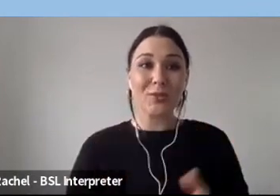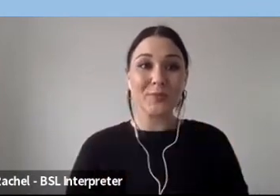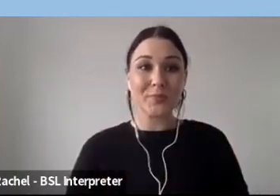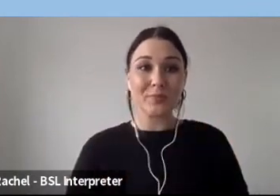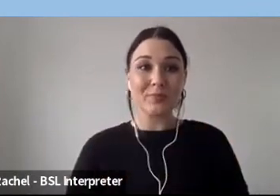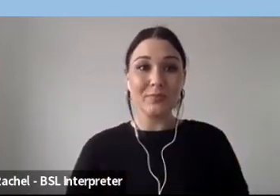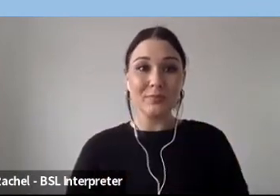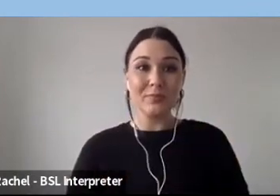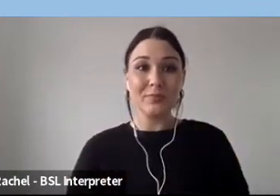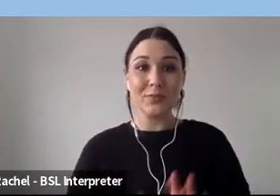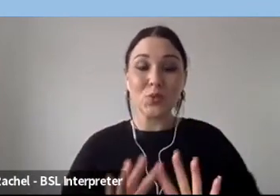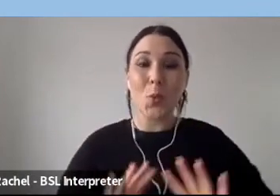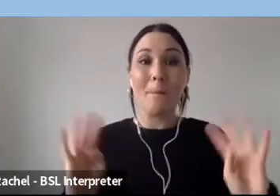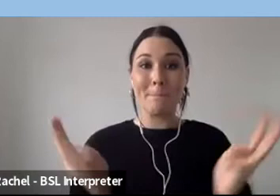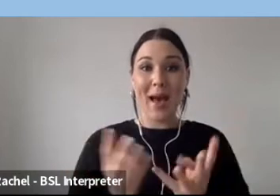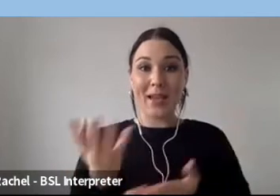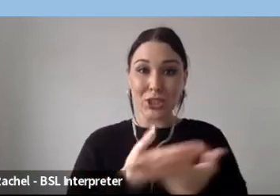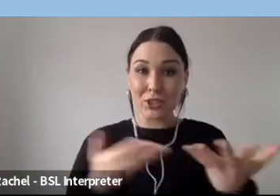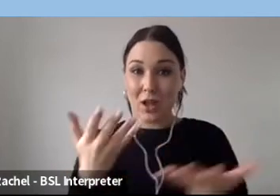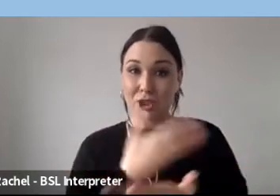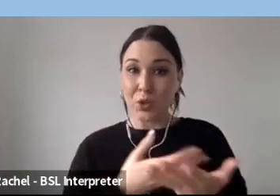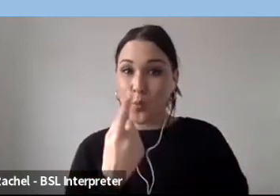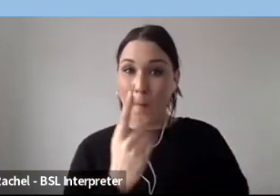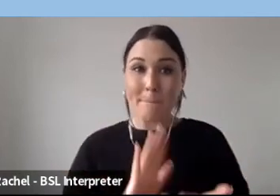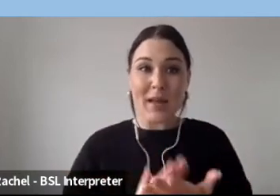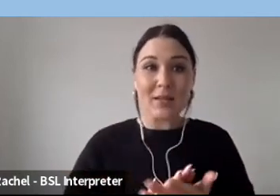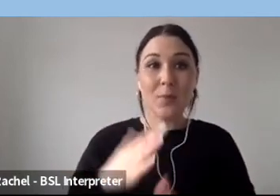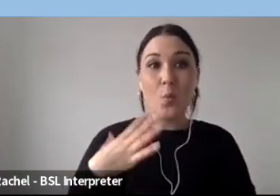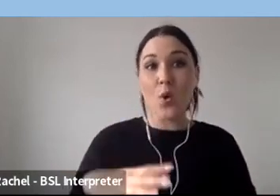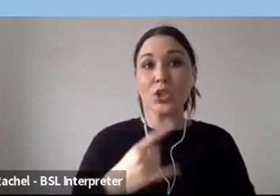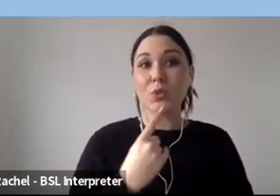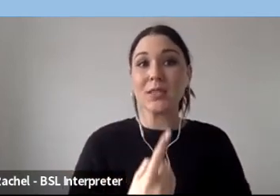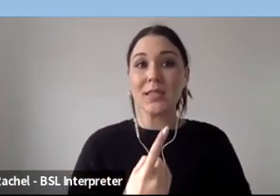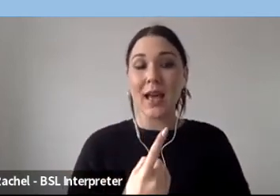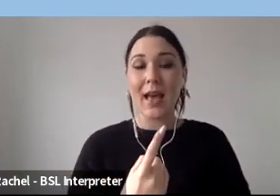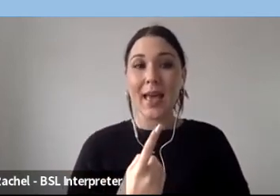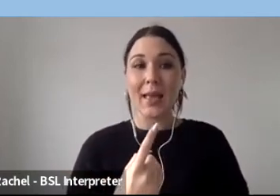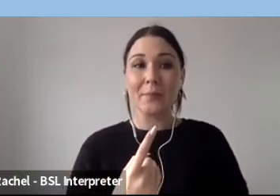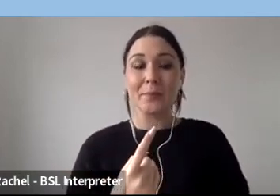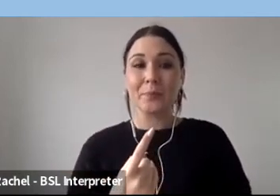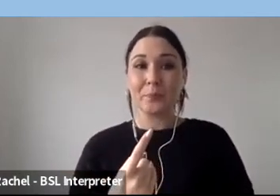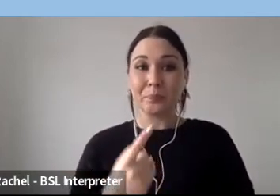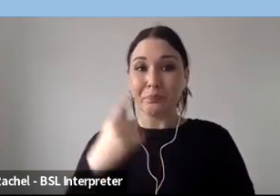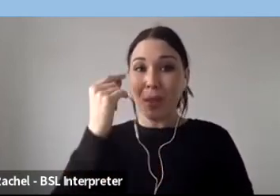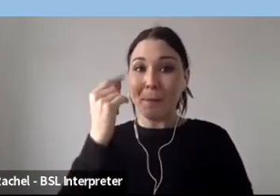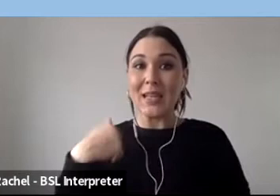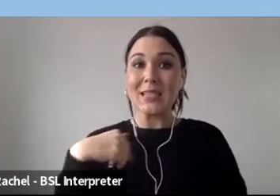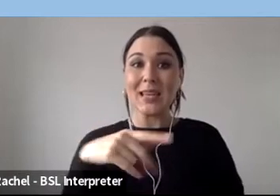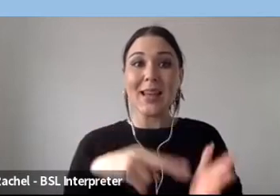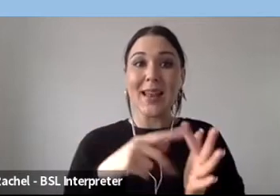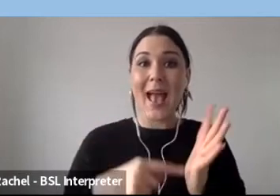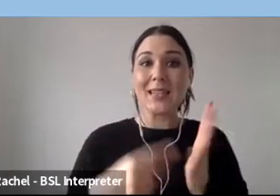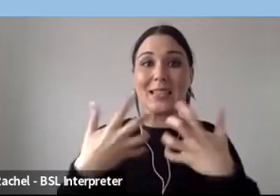come back into the panel discussion in a minute, but I just wanted to say a little bit about the AbilityNet Tech